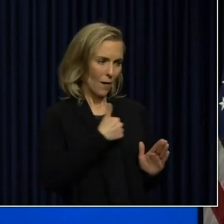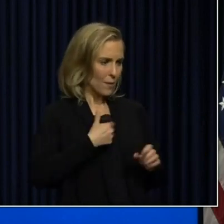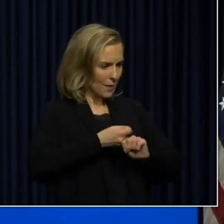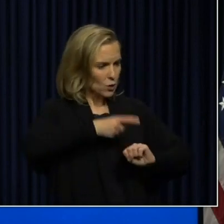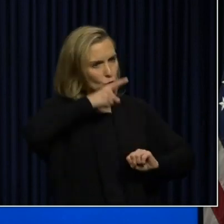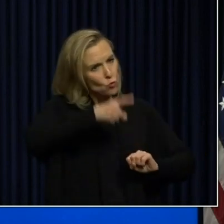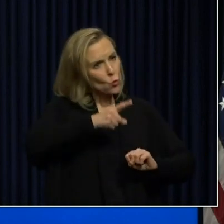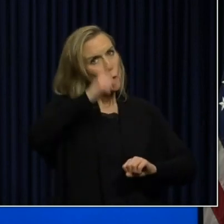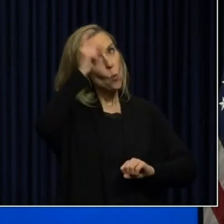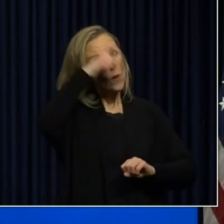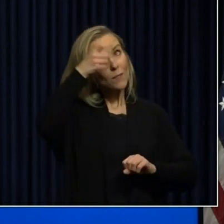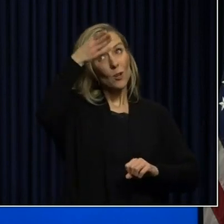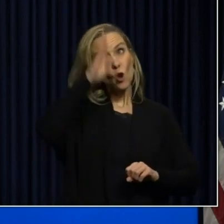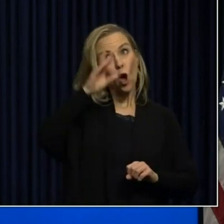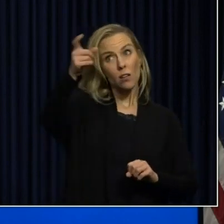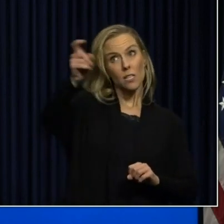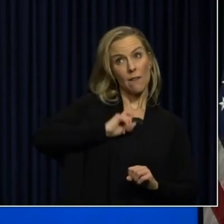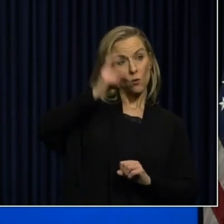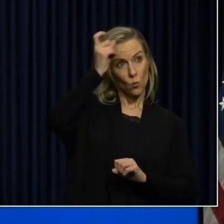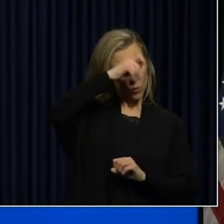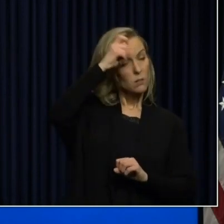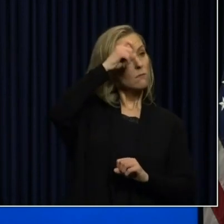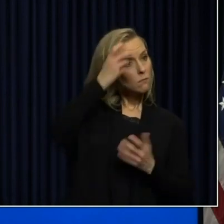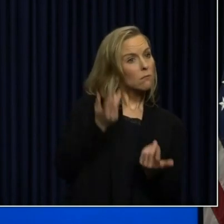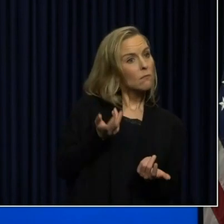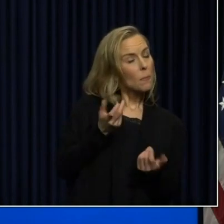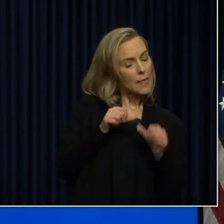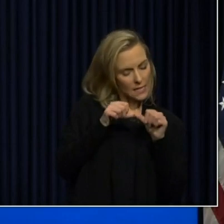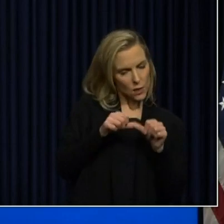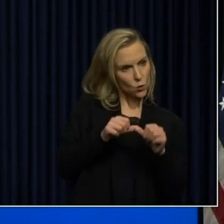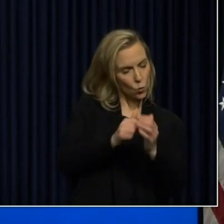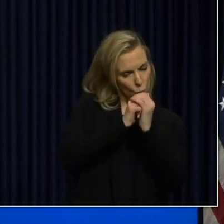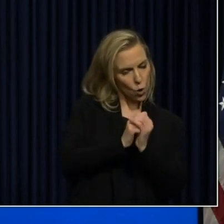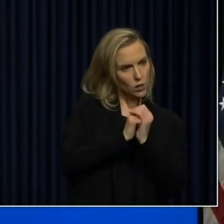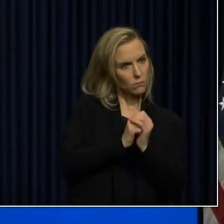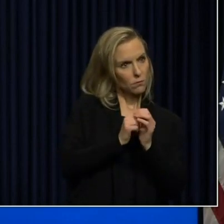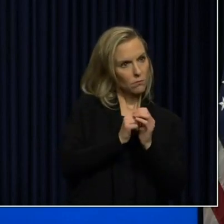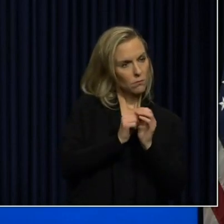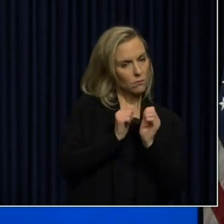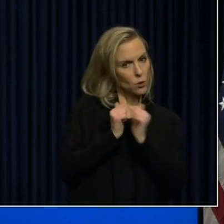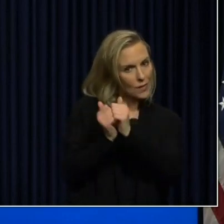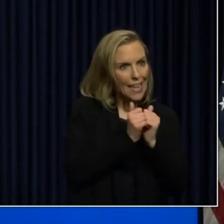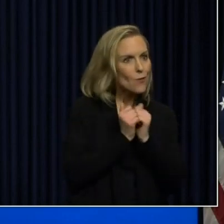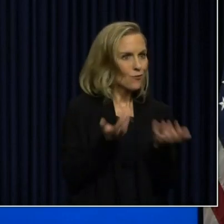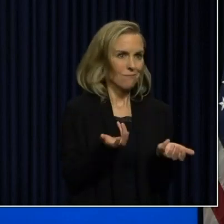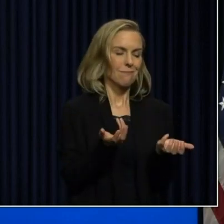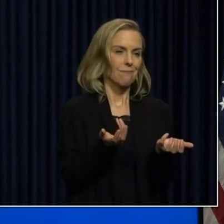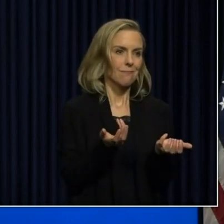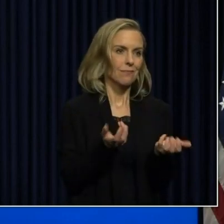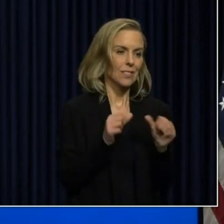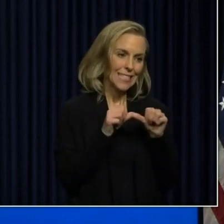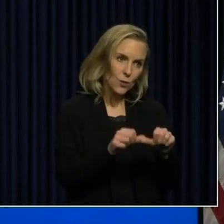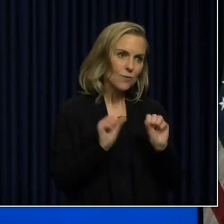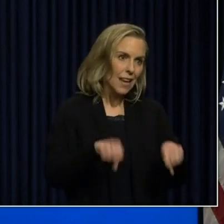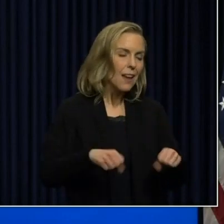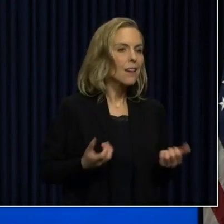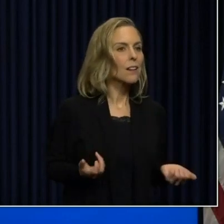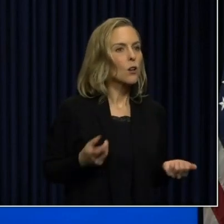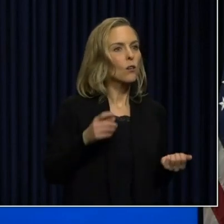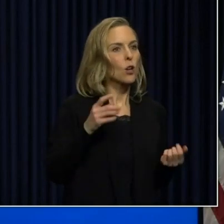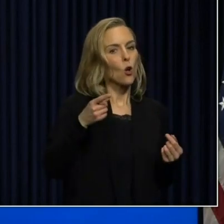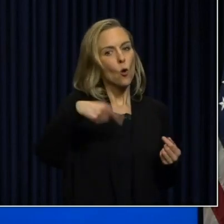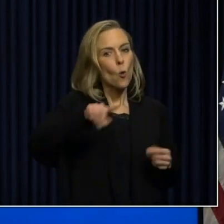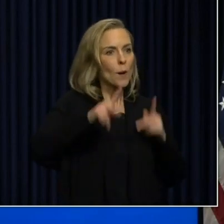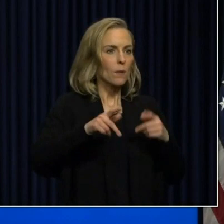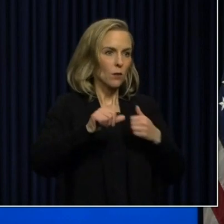that we use the wisdom that God has granted us, that we continue to be able to worship together, and no one is harmed in the